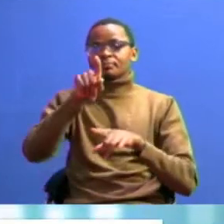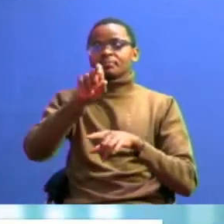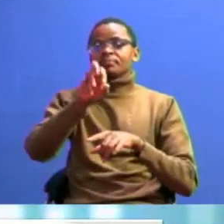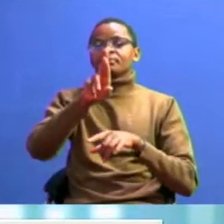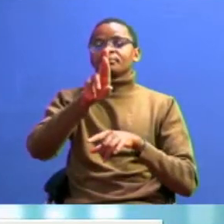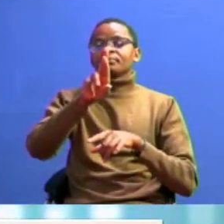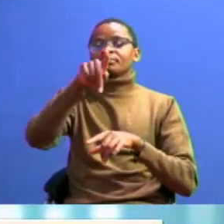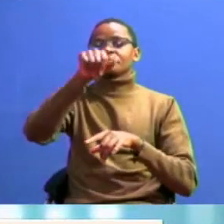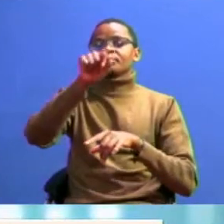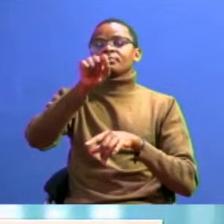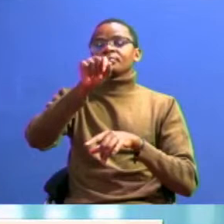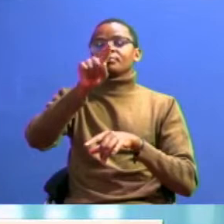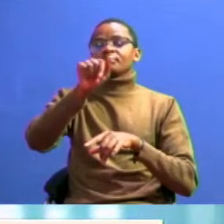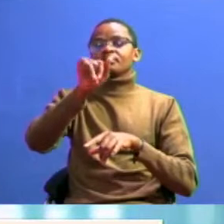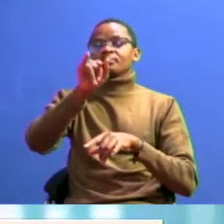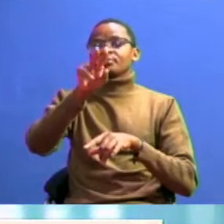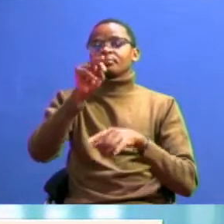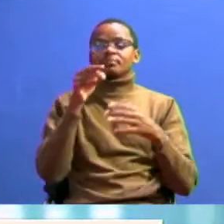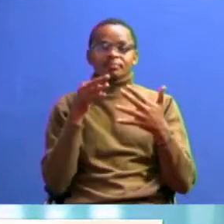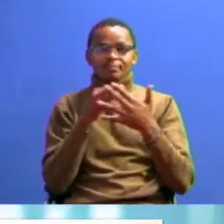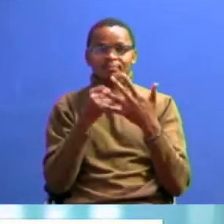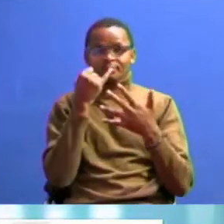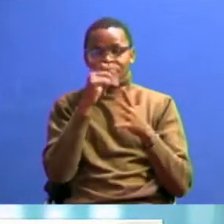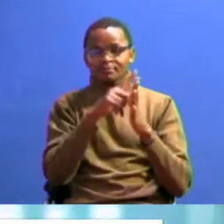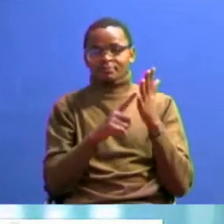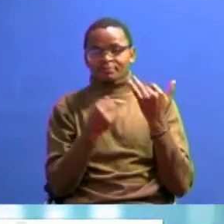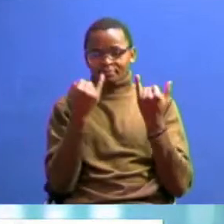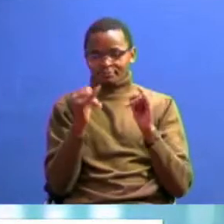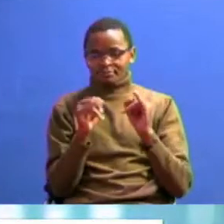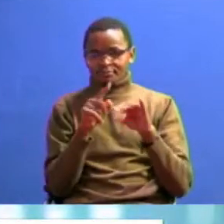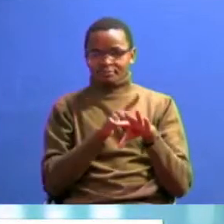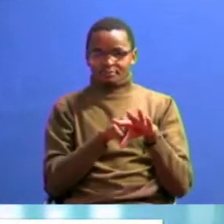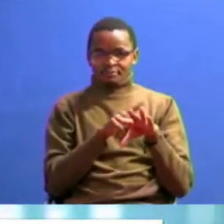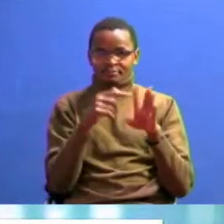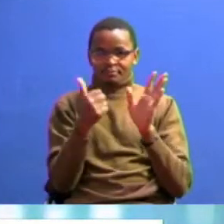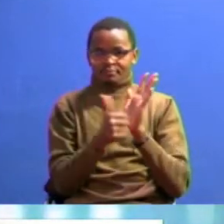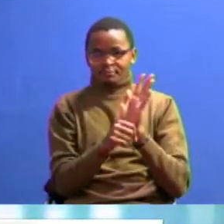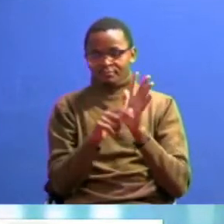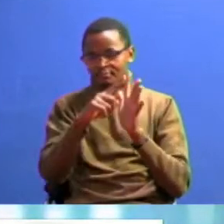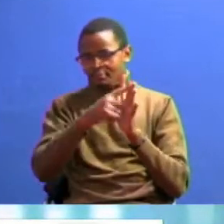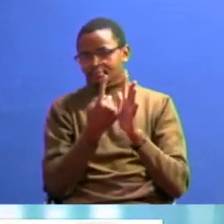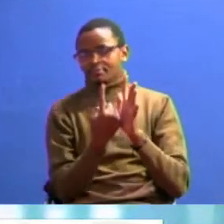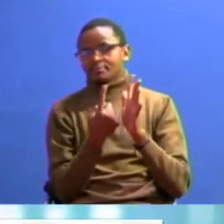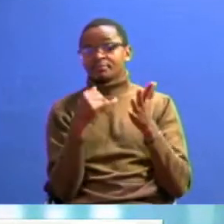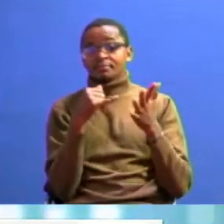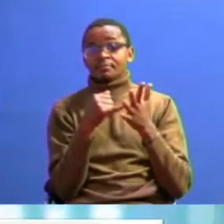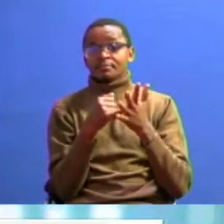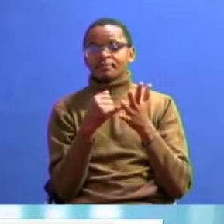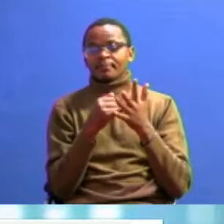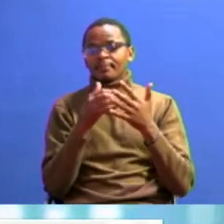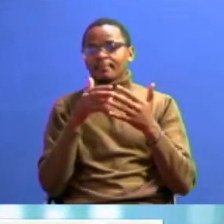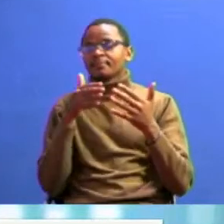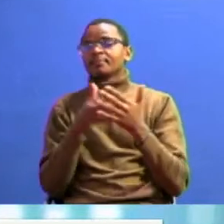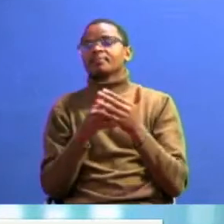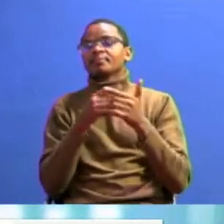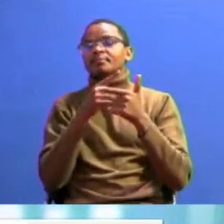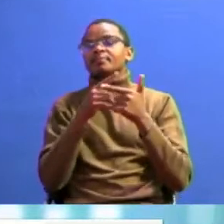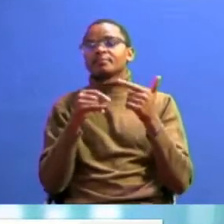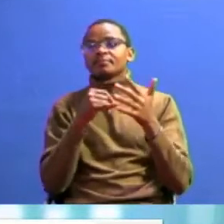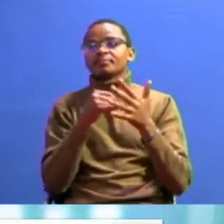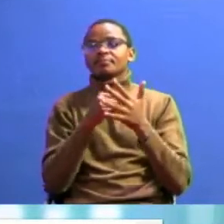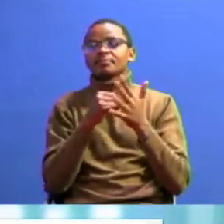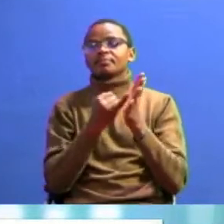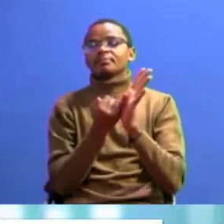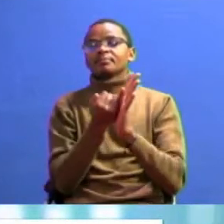factors. Perpetuating factors is what will now, once the problem has started, it could stop, but it